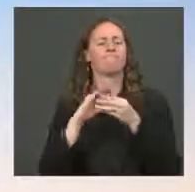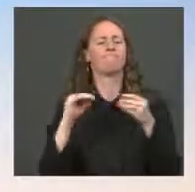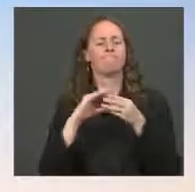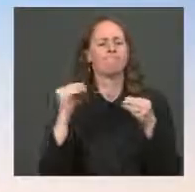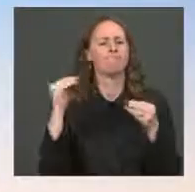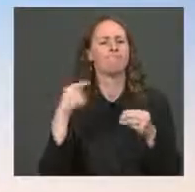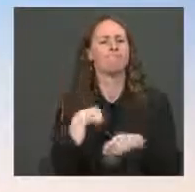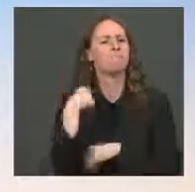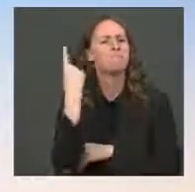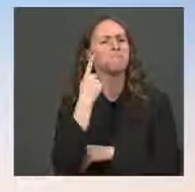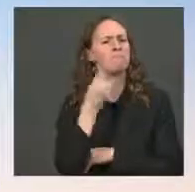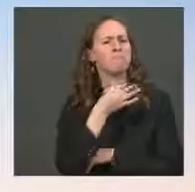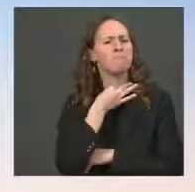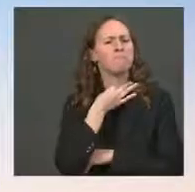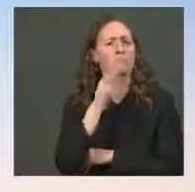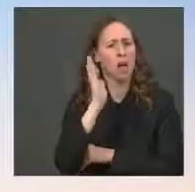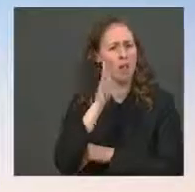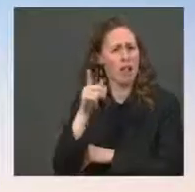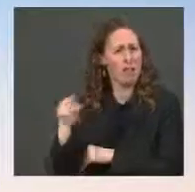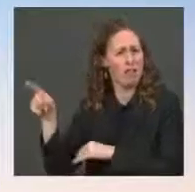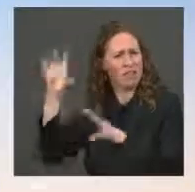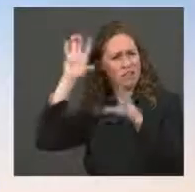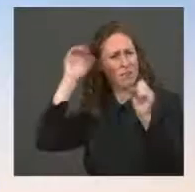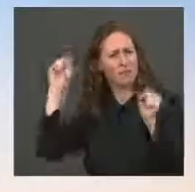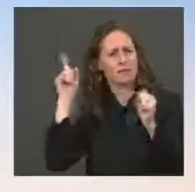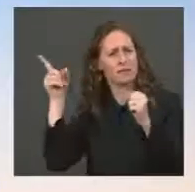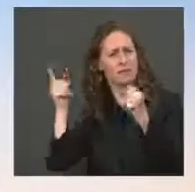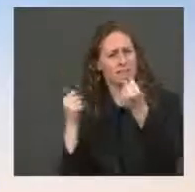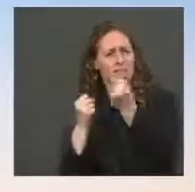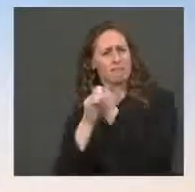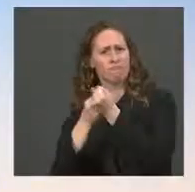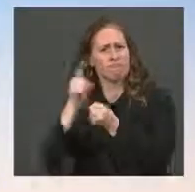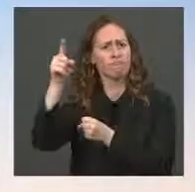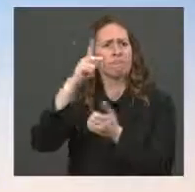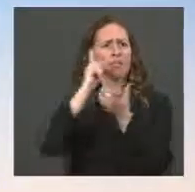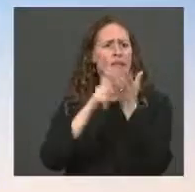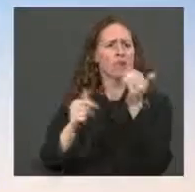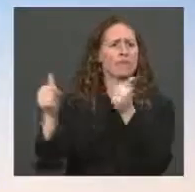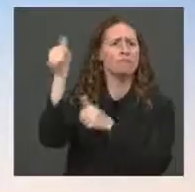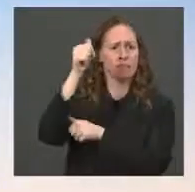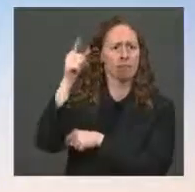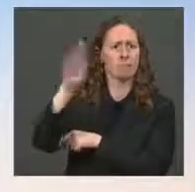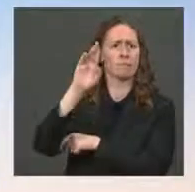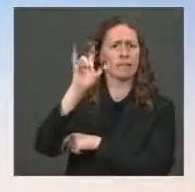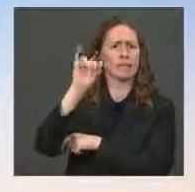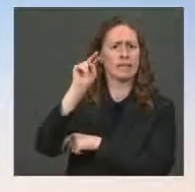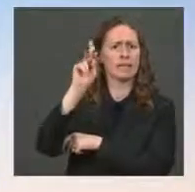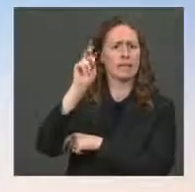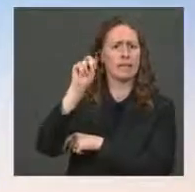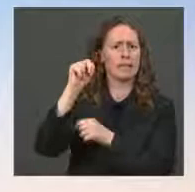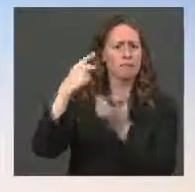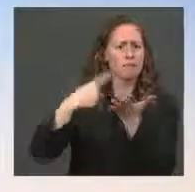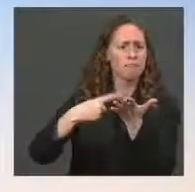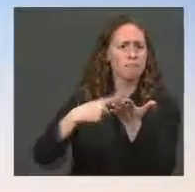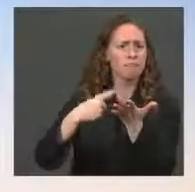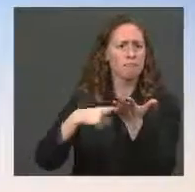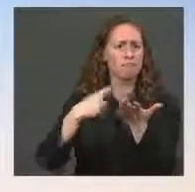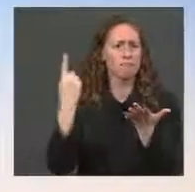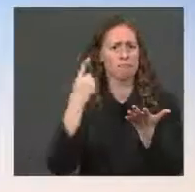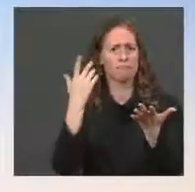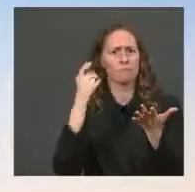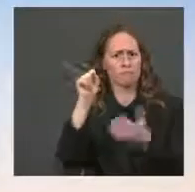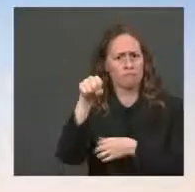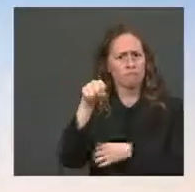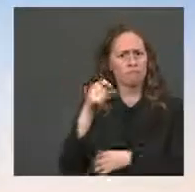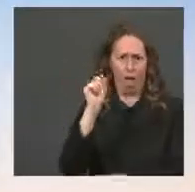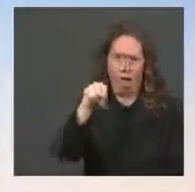president support Secretary Austin appearing before Congress? Would he encourage it? He is appearing before Congress at the end of the month, and he's